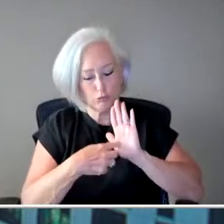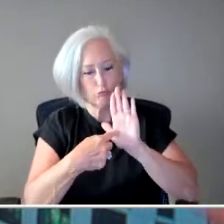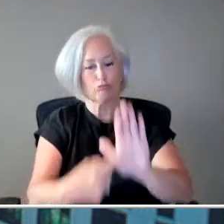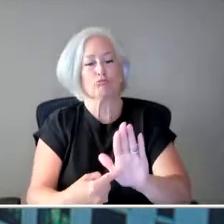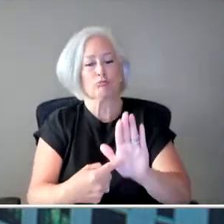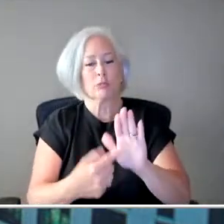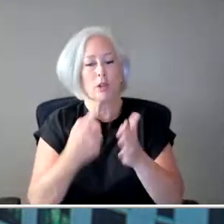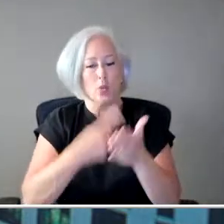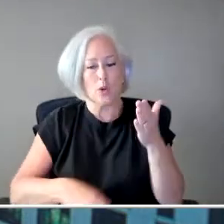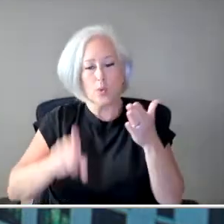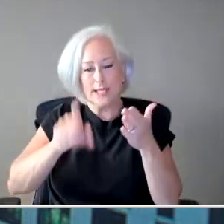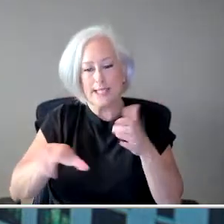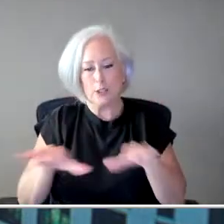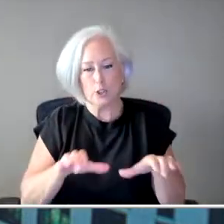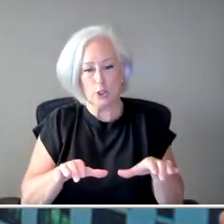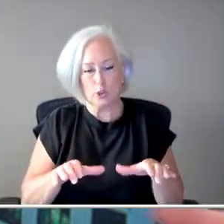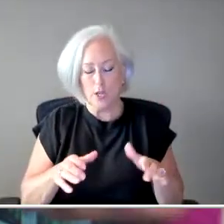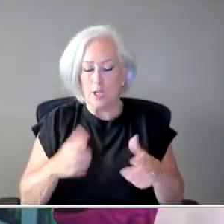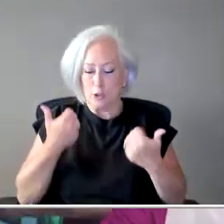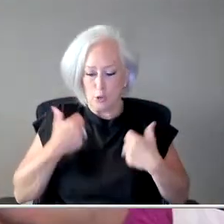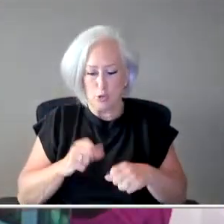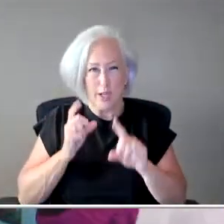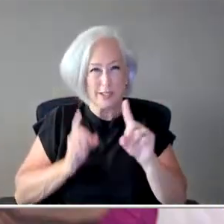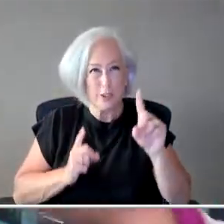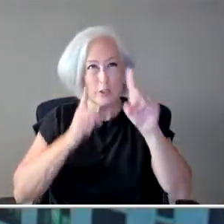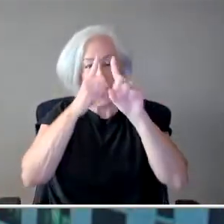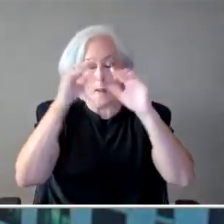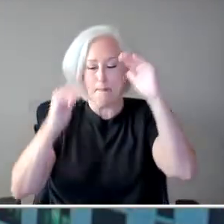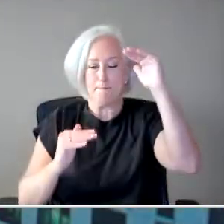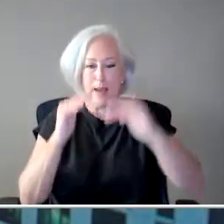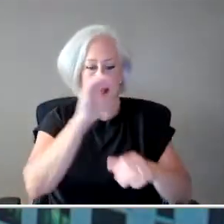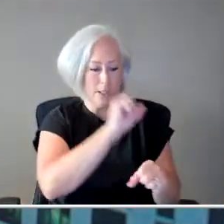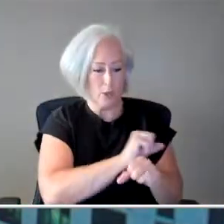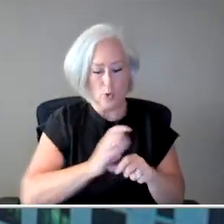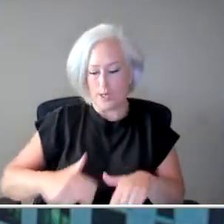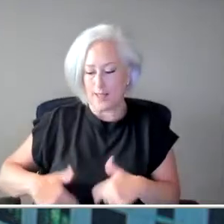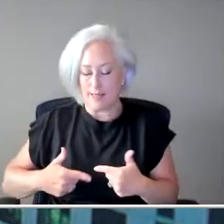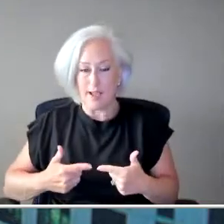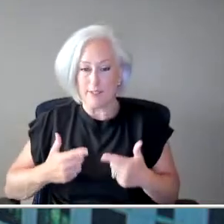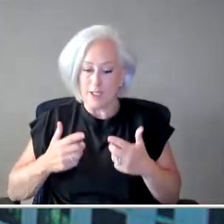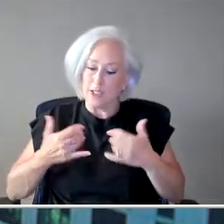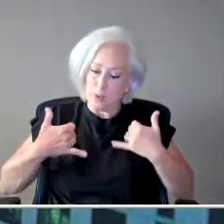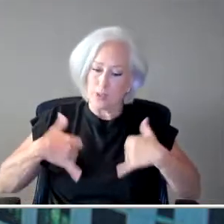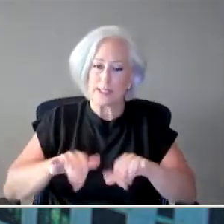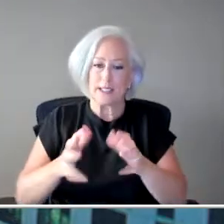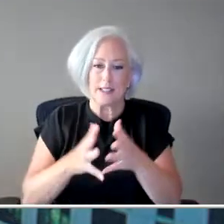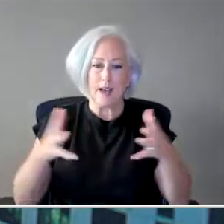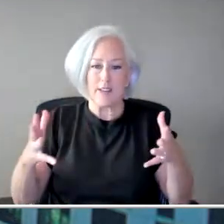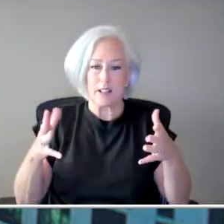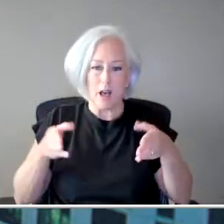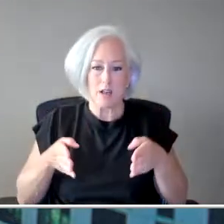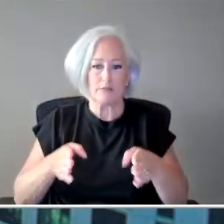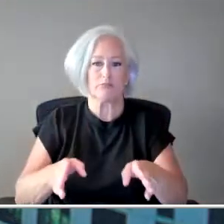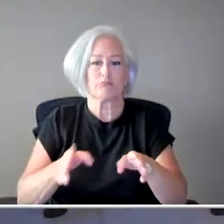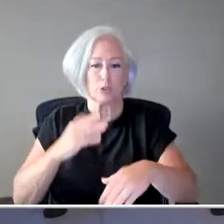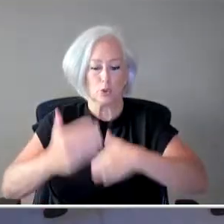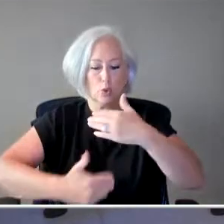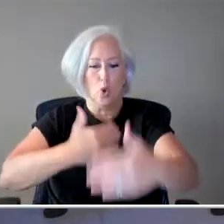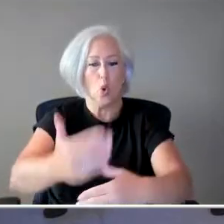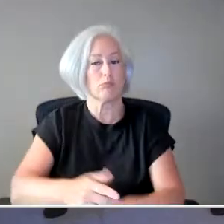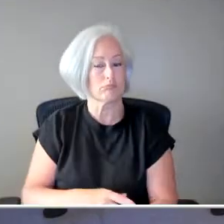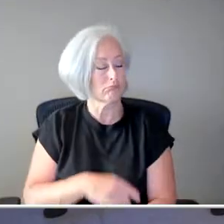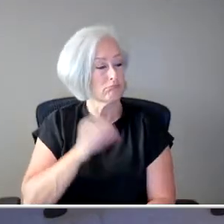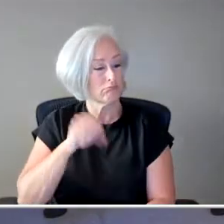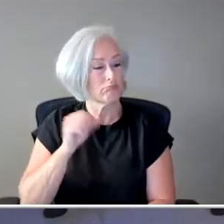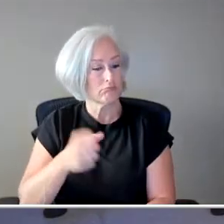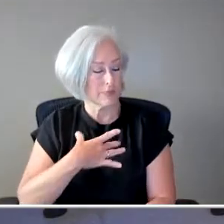we can balance those things together, it's going to take time. We've still got a ways to go. Yeah, it's a tough profession to try to implement that in. It is. But I like what